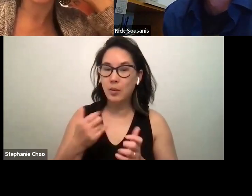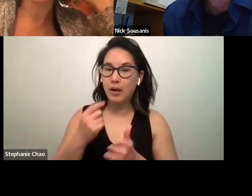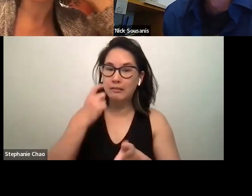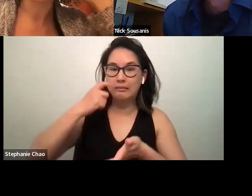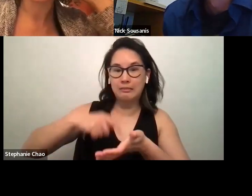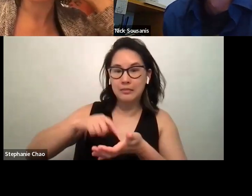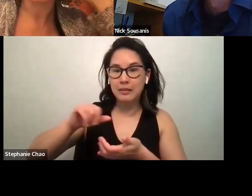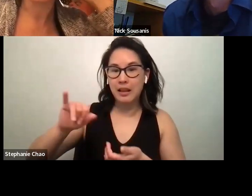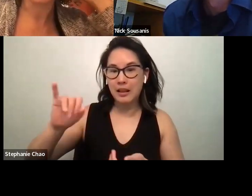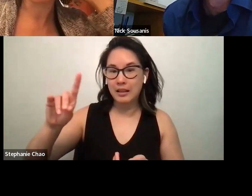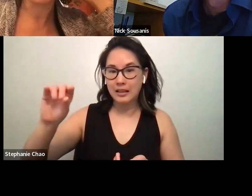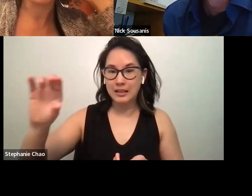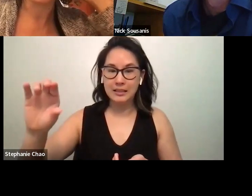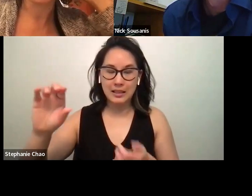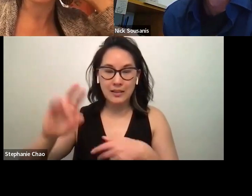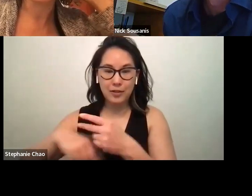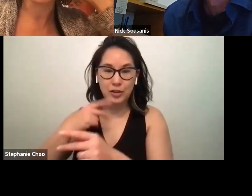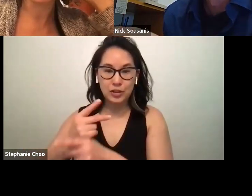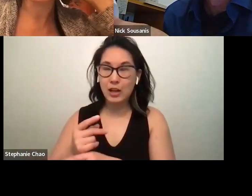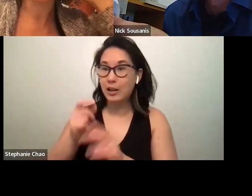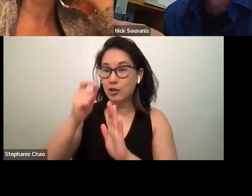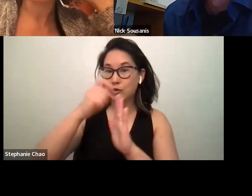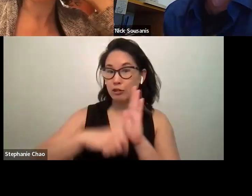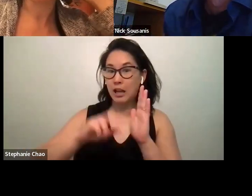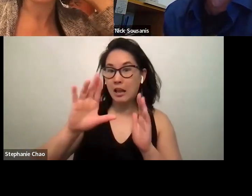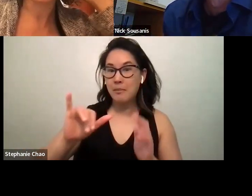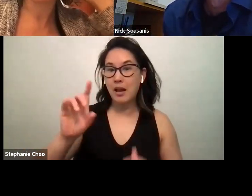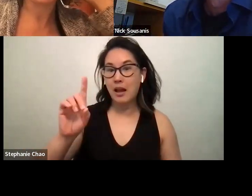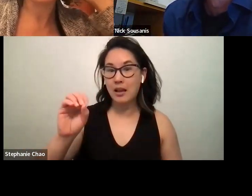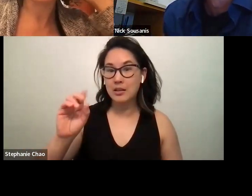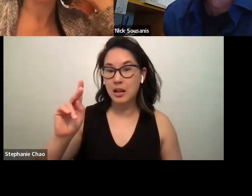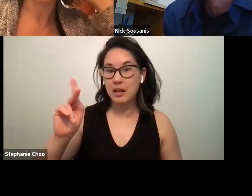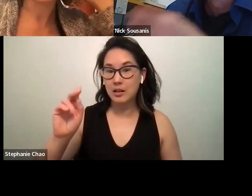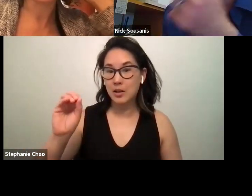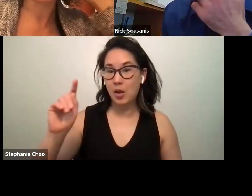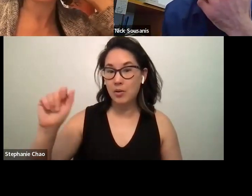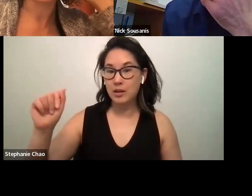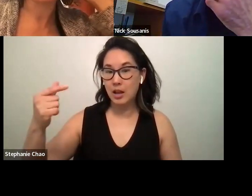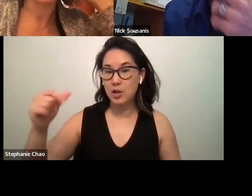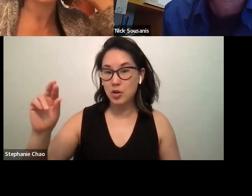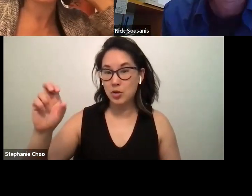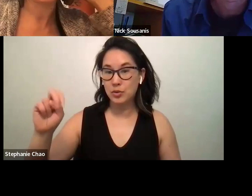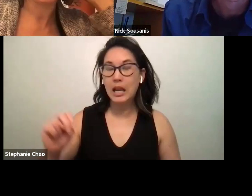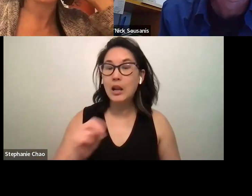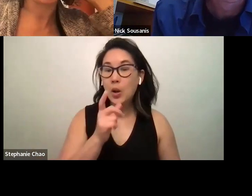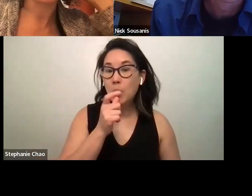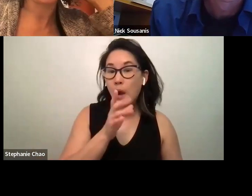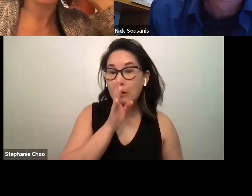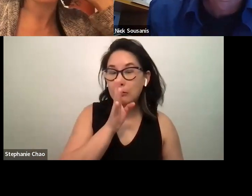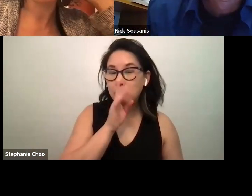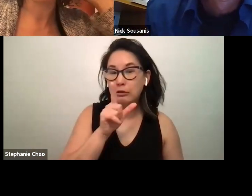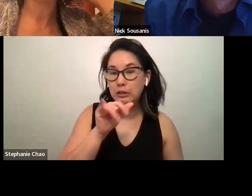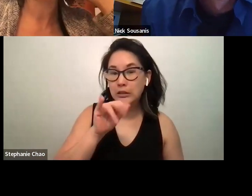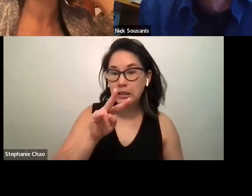IDC version. It was written by Dakota Green and voiced by Liz Gutman and